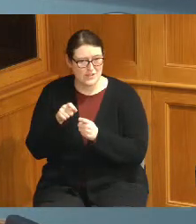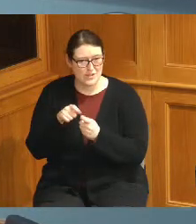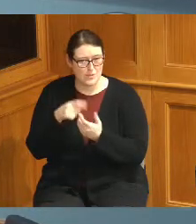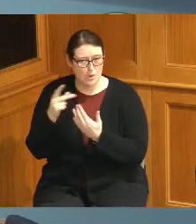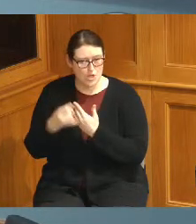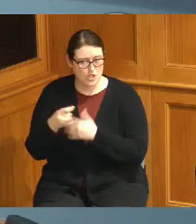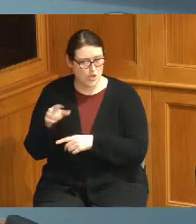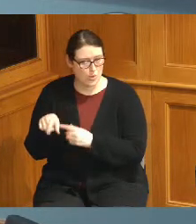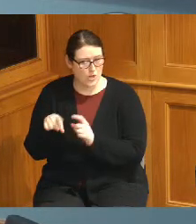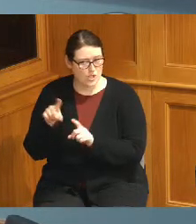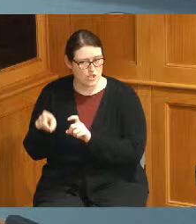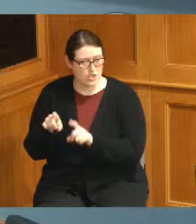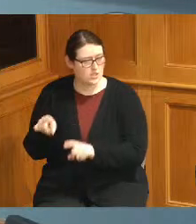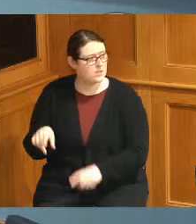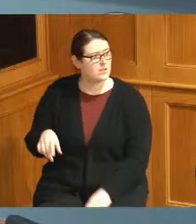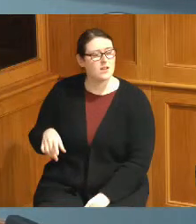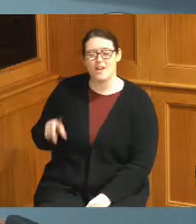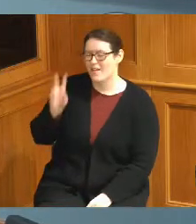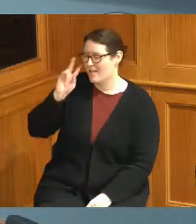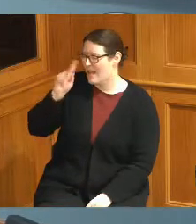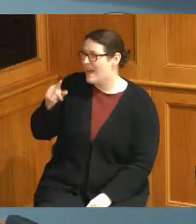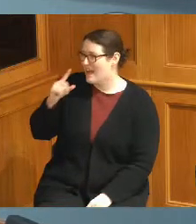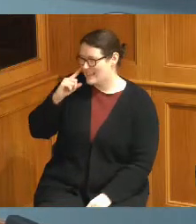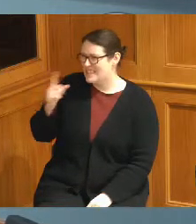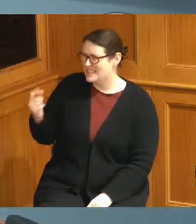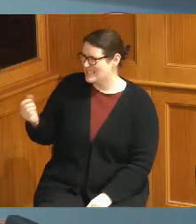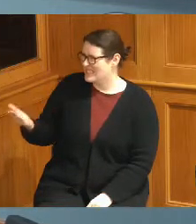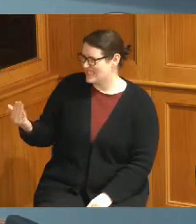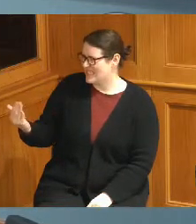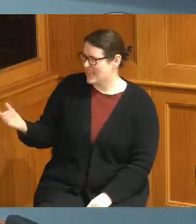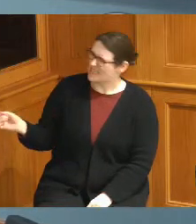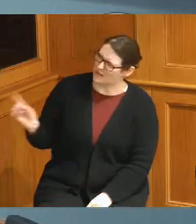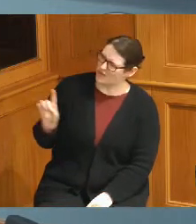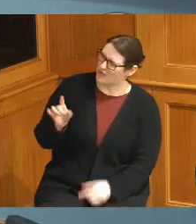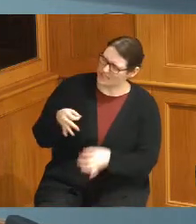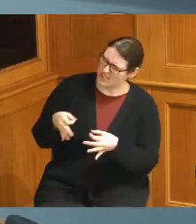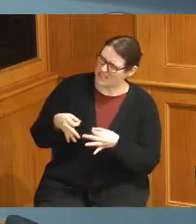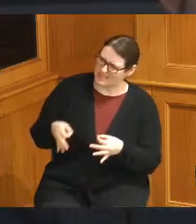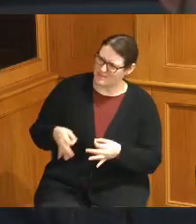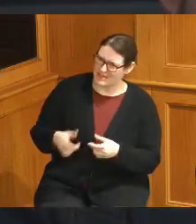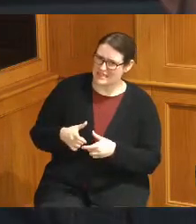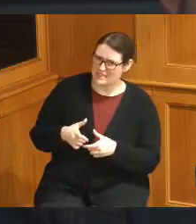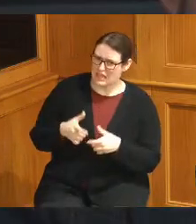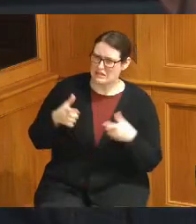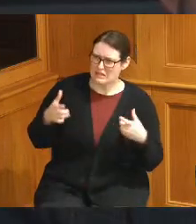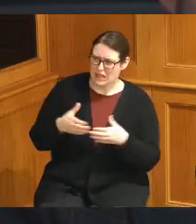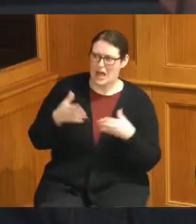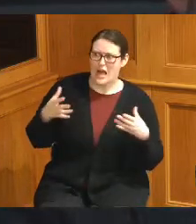well. I think it would be helpful to have him come forward and just explain this. It's a large amount of the